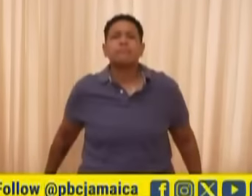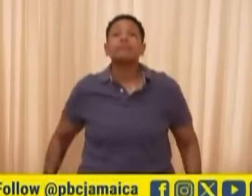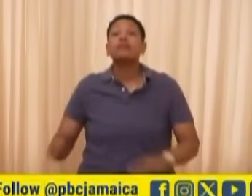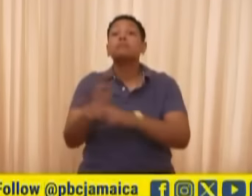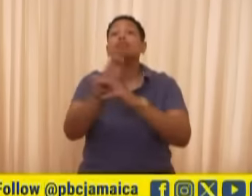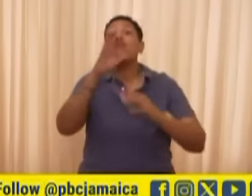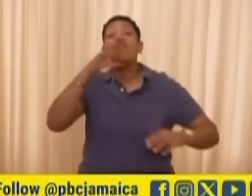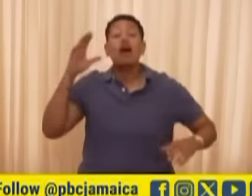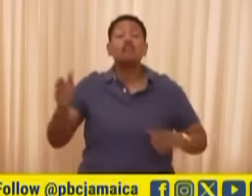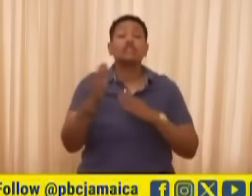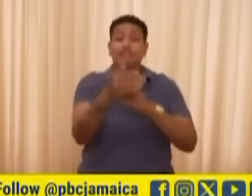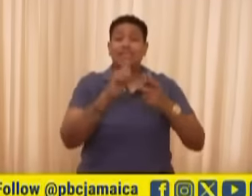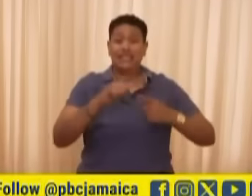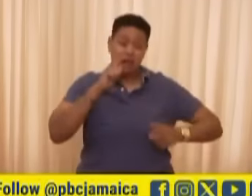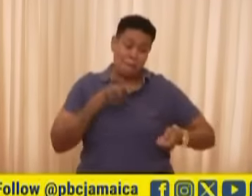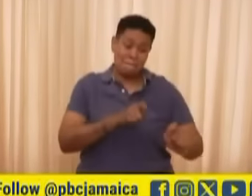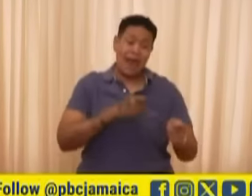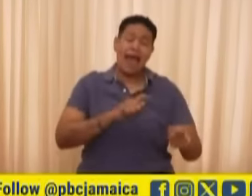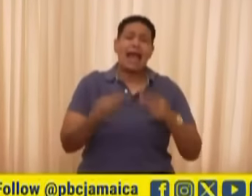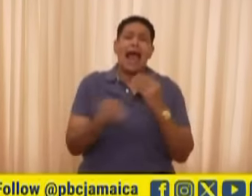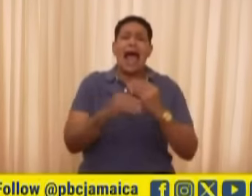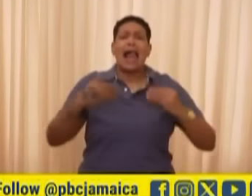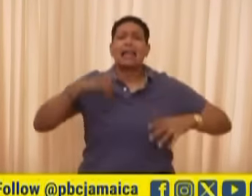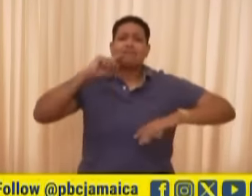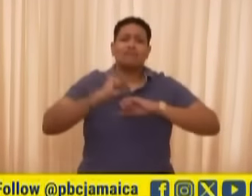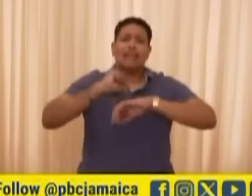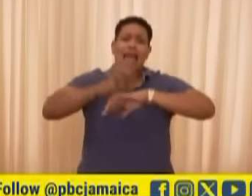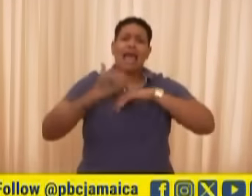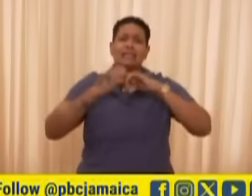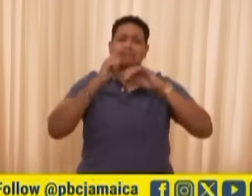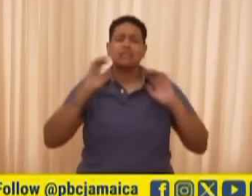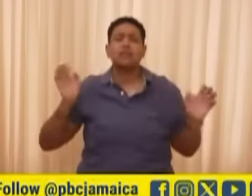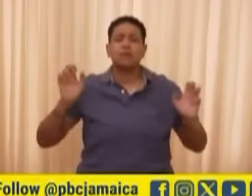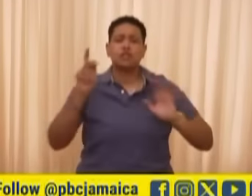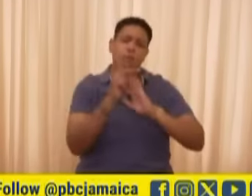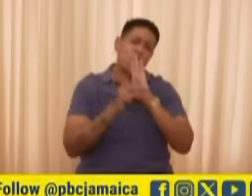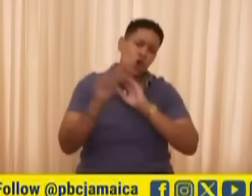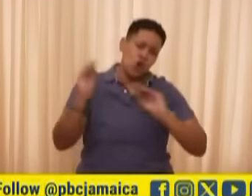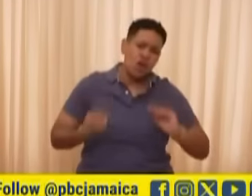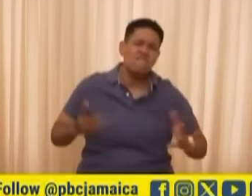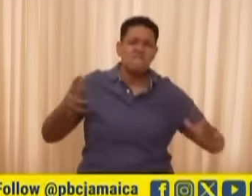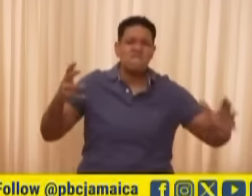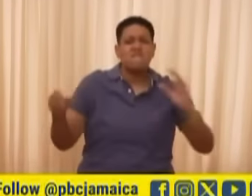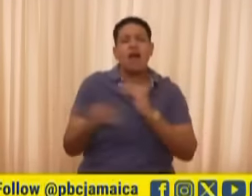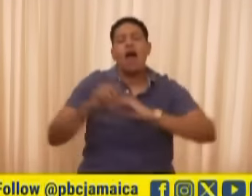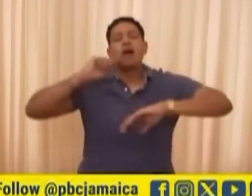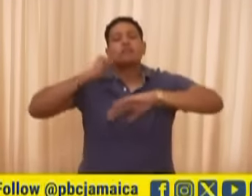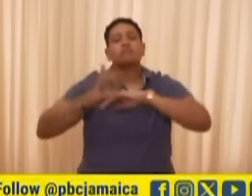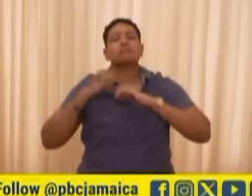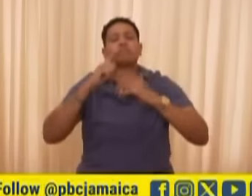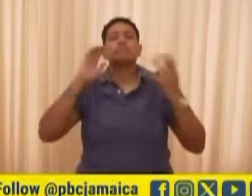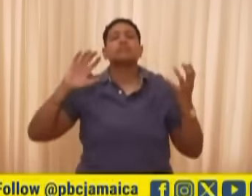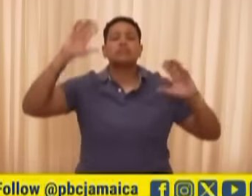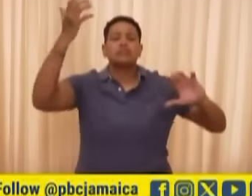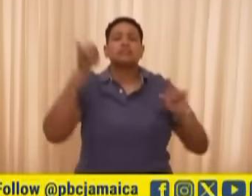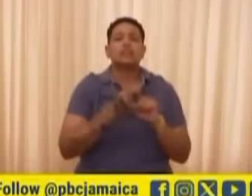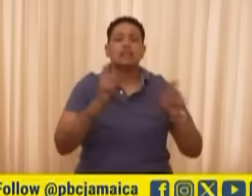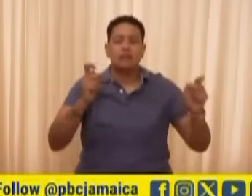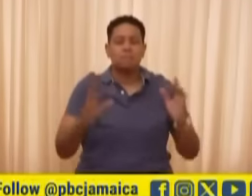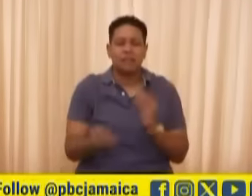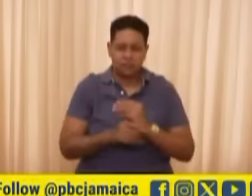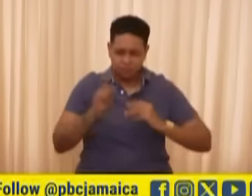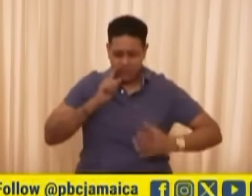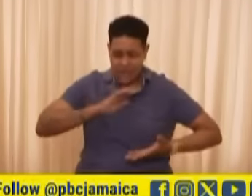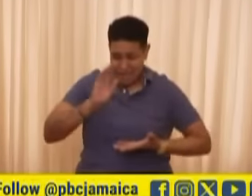of Agriculture, Fisheries and Mining has activated its emergency protocols and has convened its disaster management